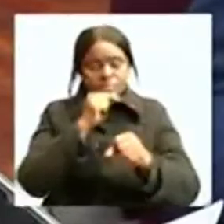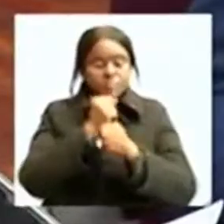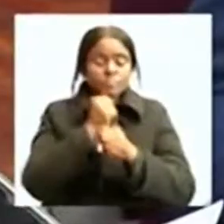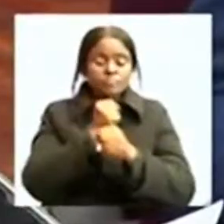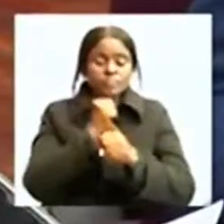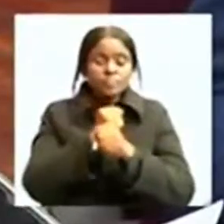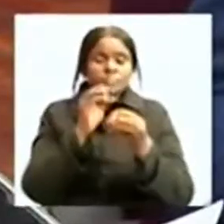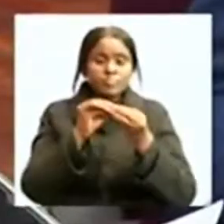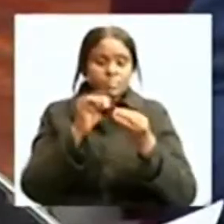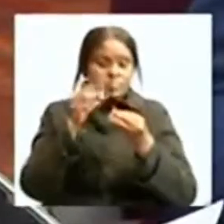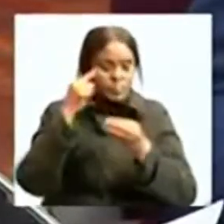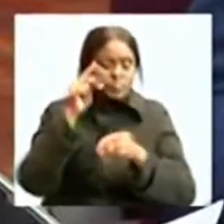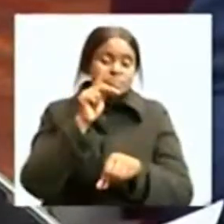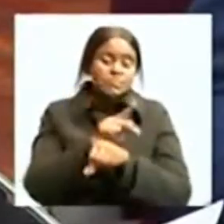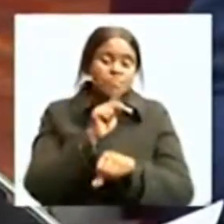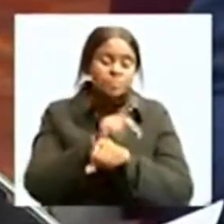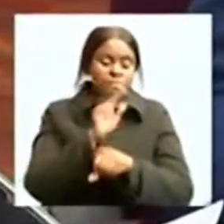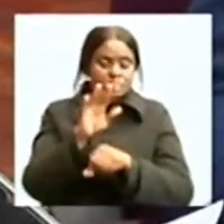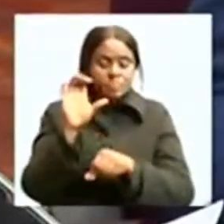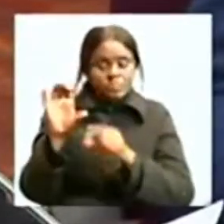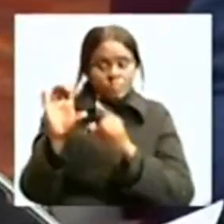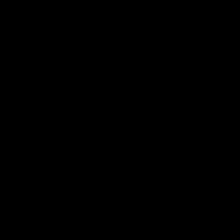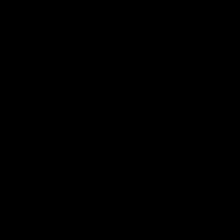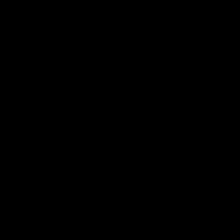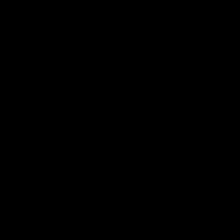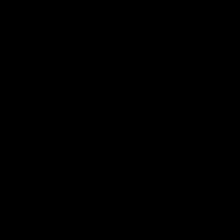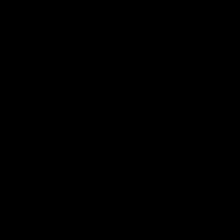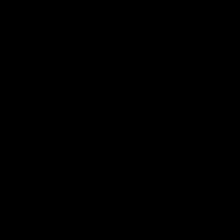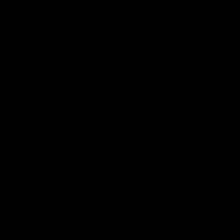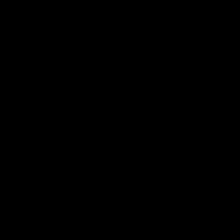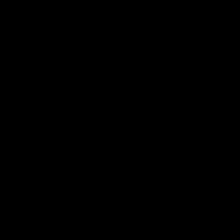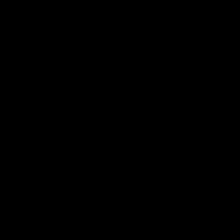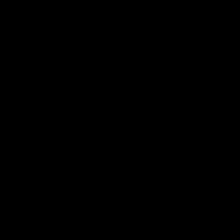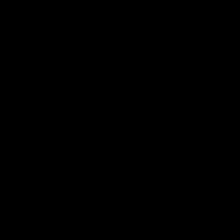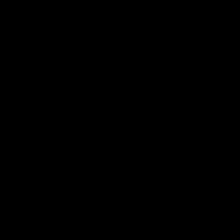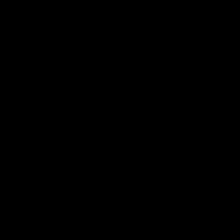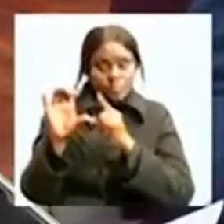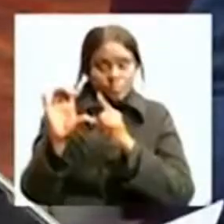execution of projects. C.